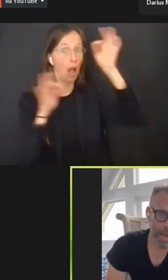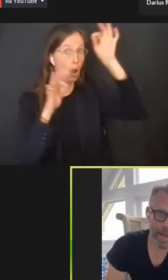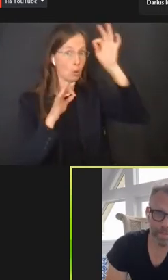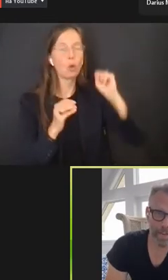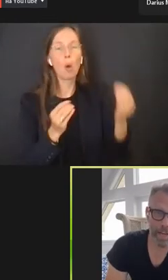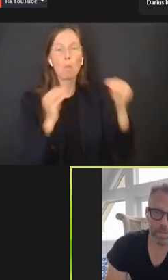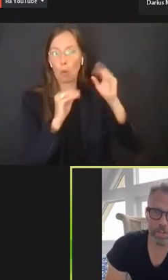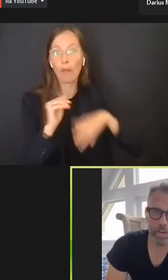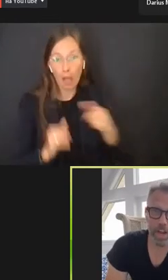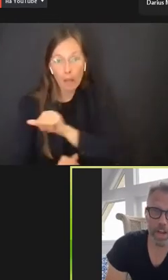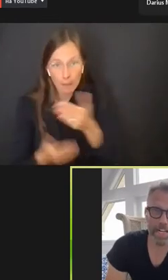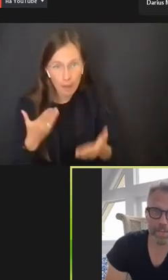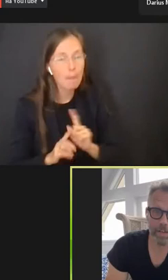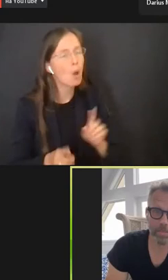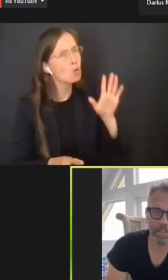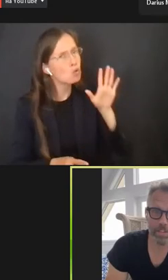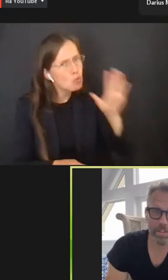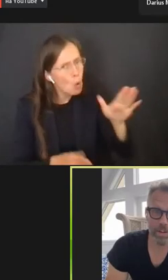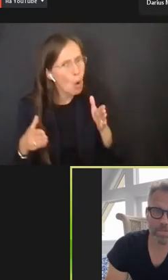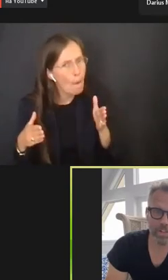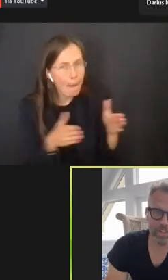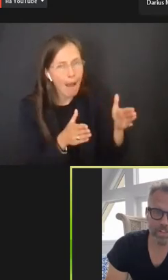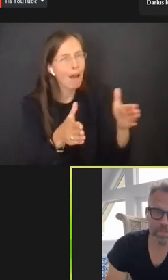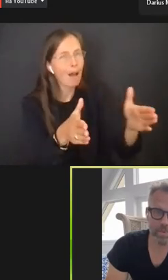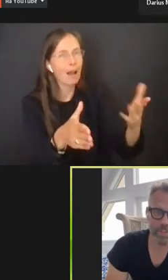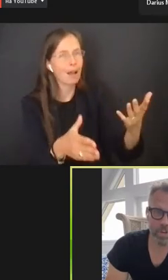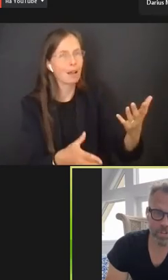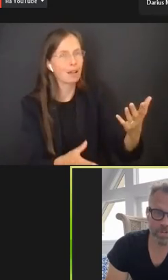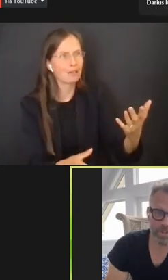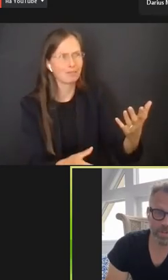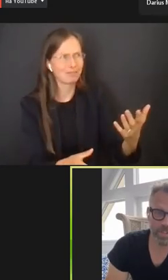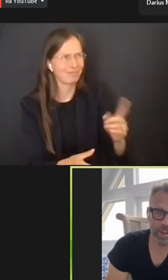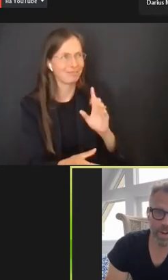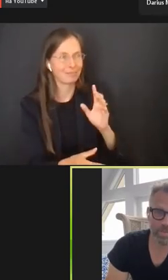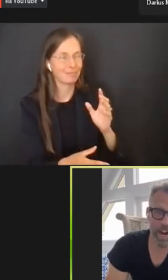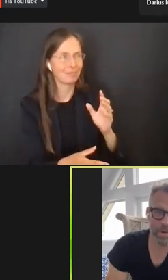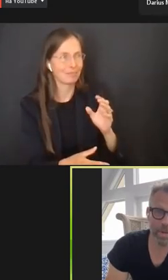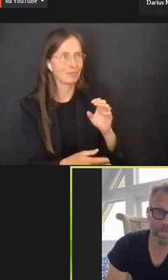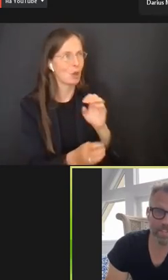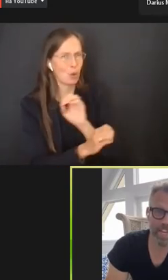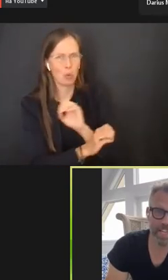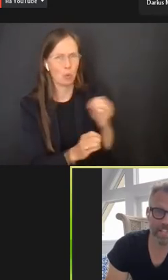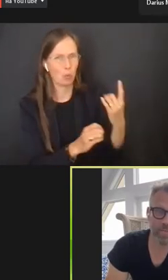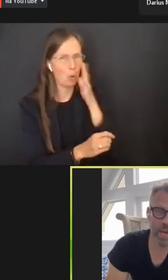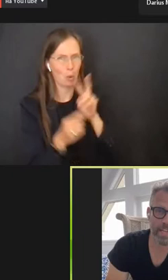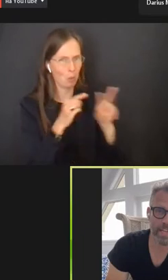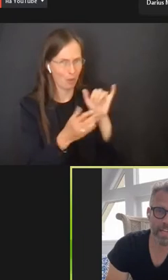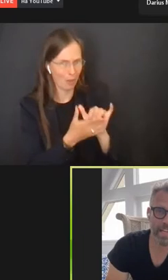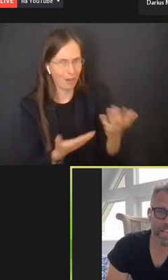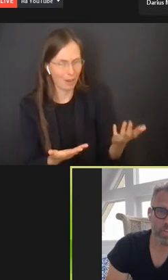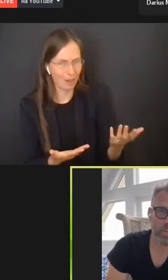Your path has been anything but obvious, which is also true. You know, I mean, I remember the days